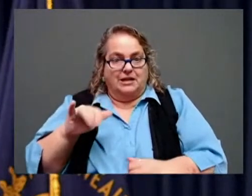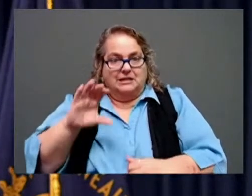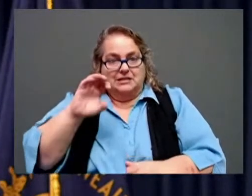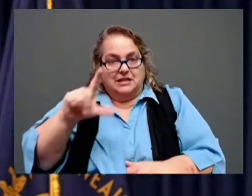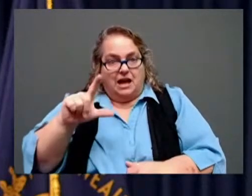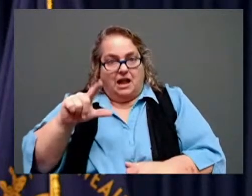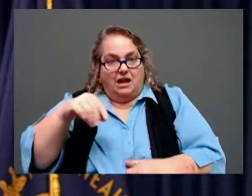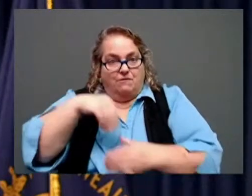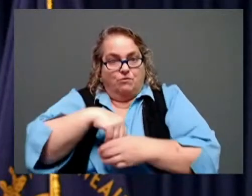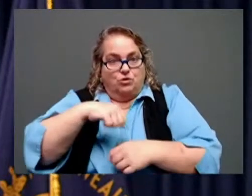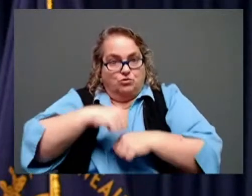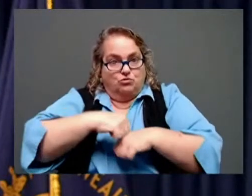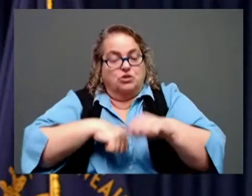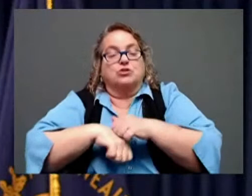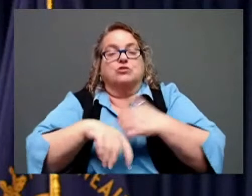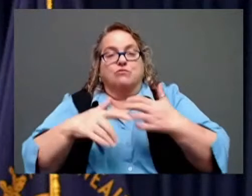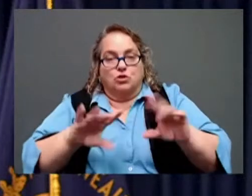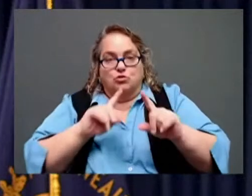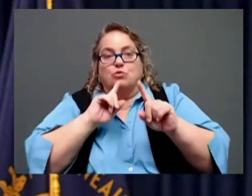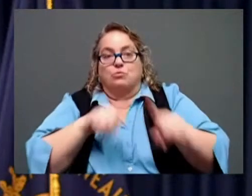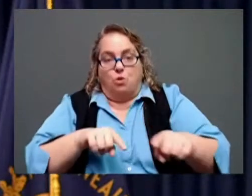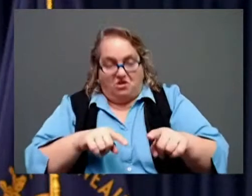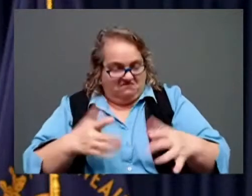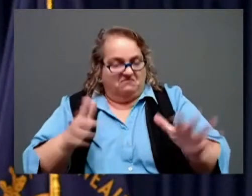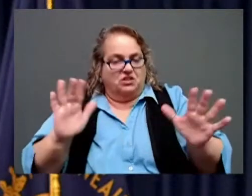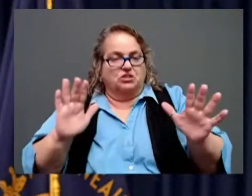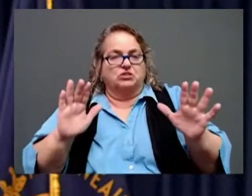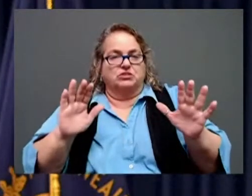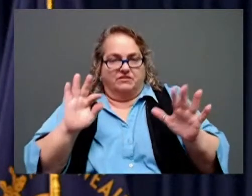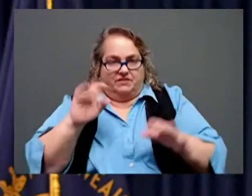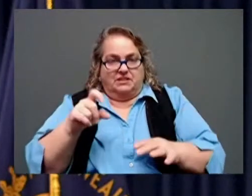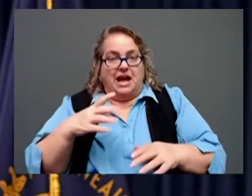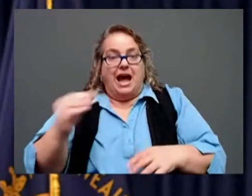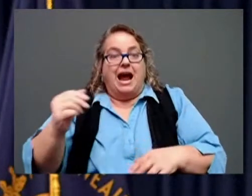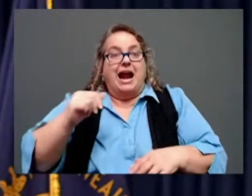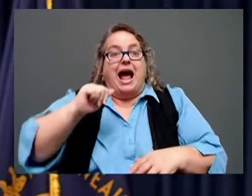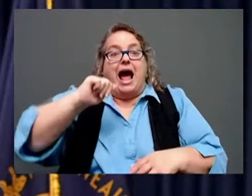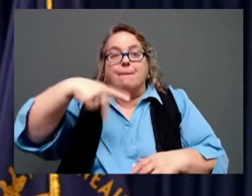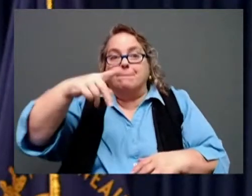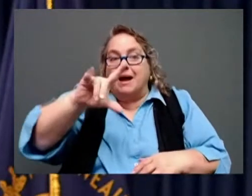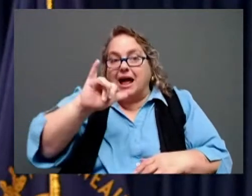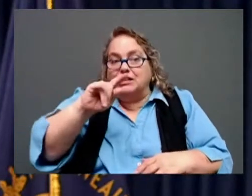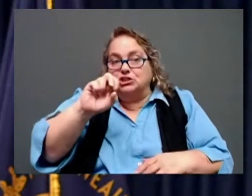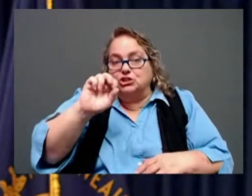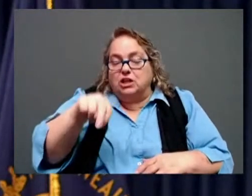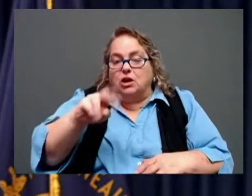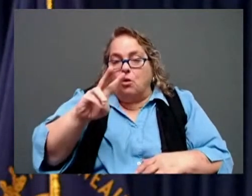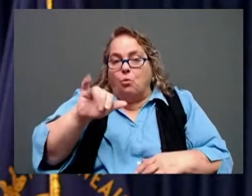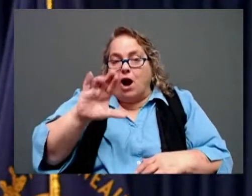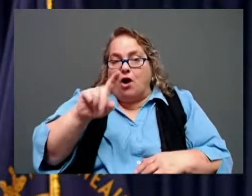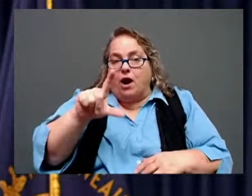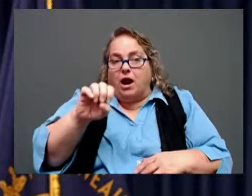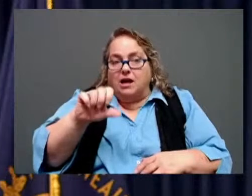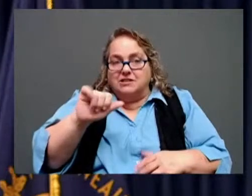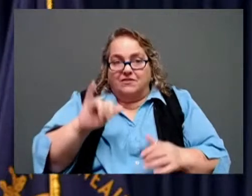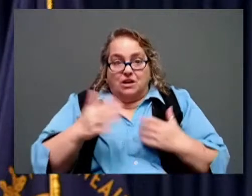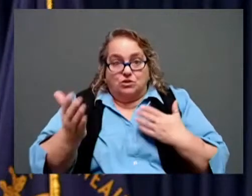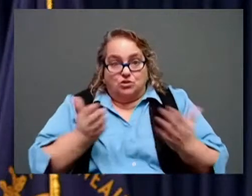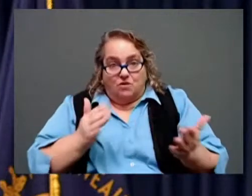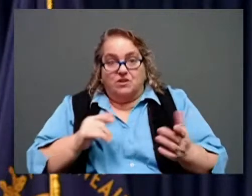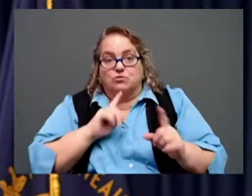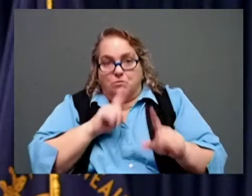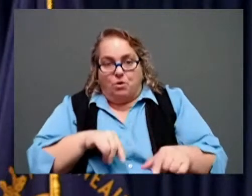as restored. That is huge. And Appalachian Wireless, which serves so much of this region, is reporting that it is